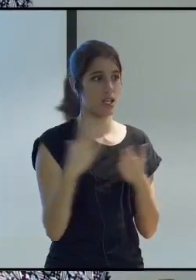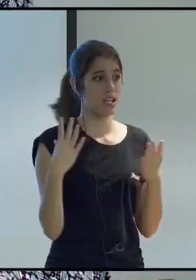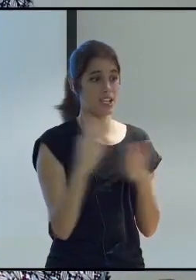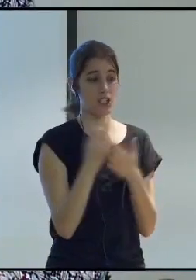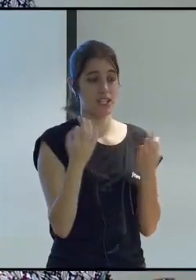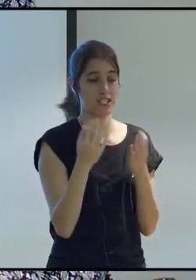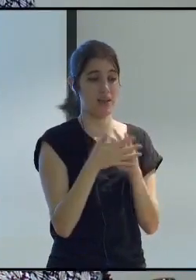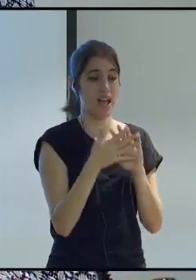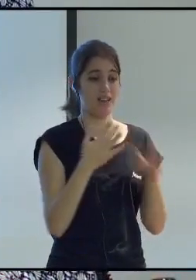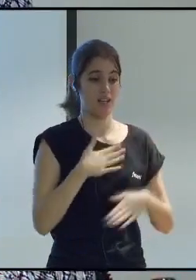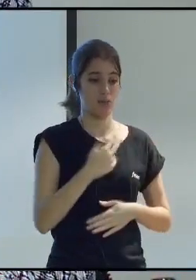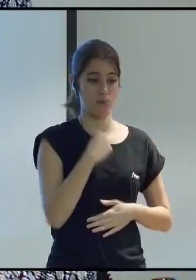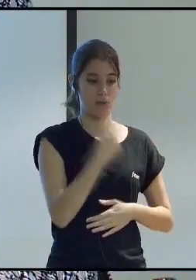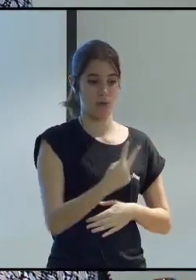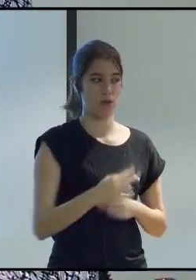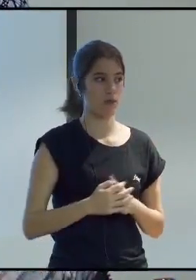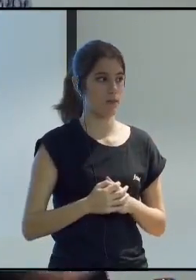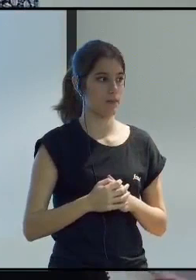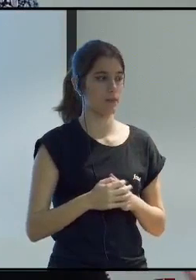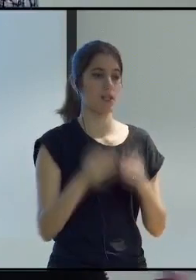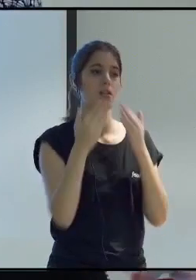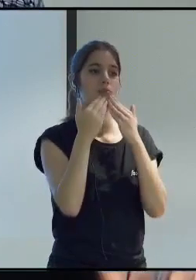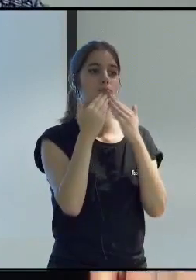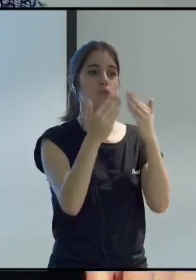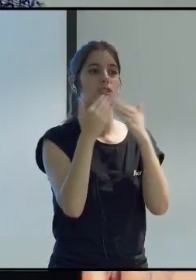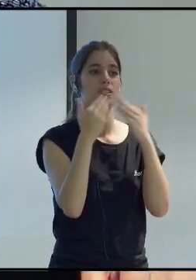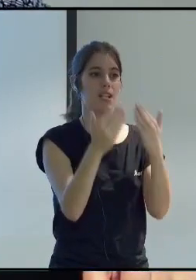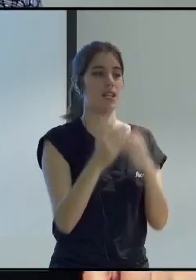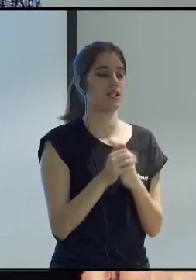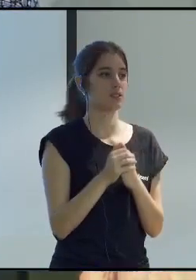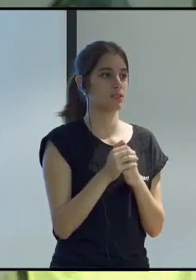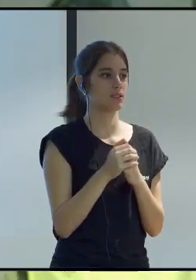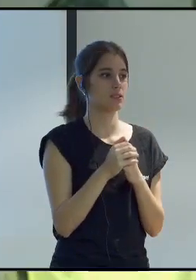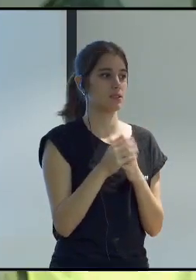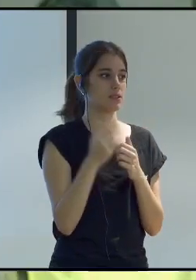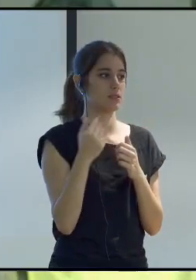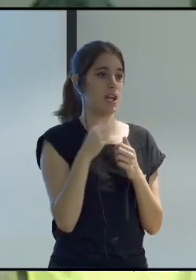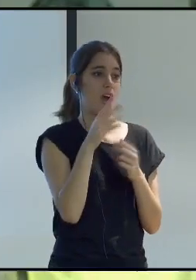there are any questions to make it a little bit more interactive, and thank you for your attention.